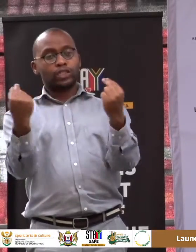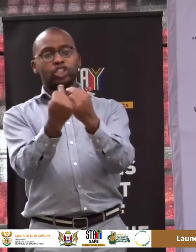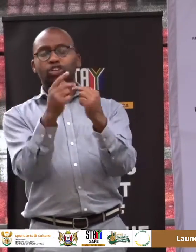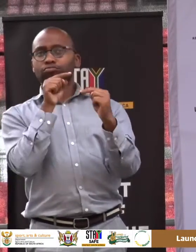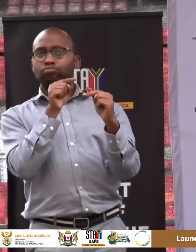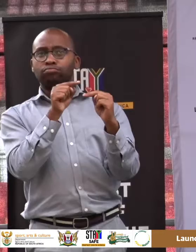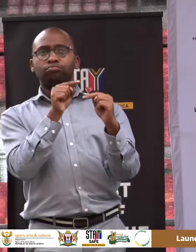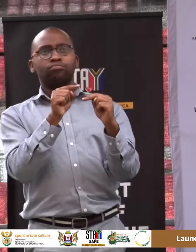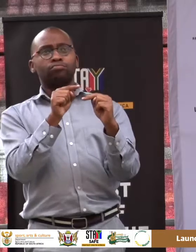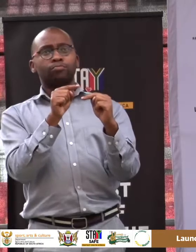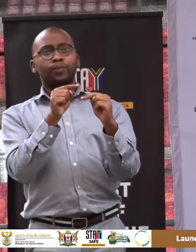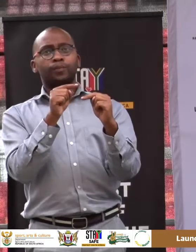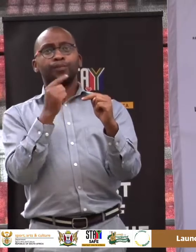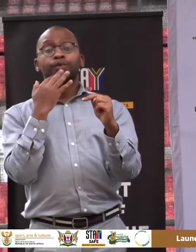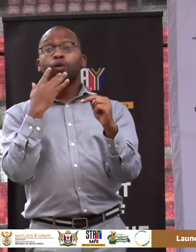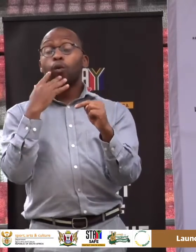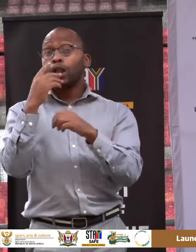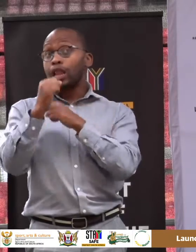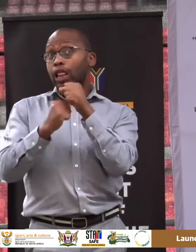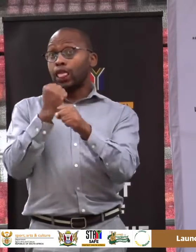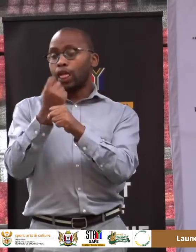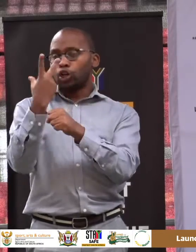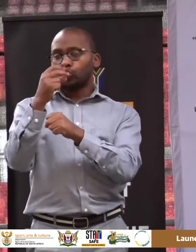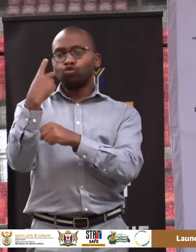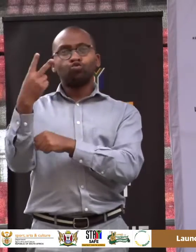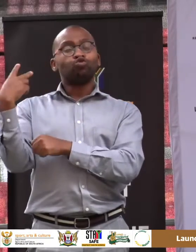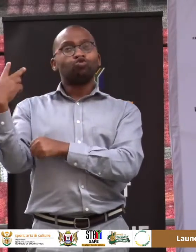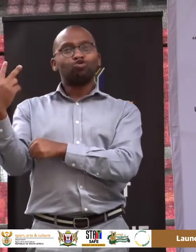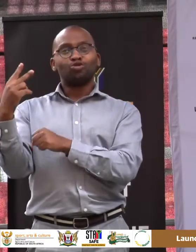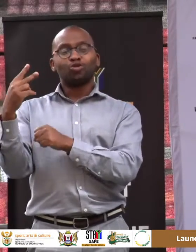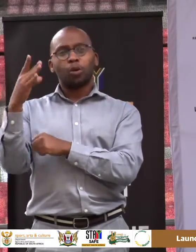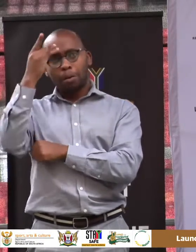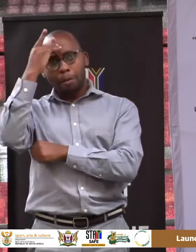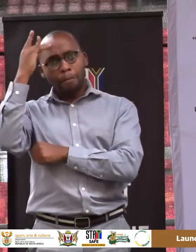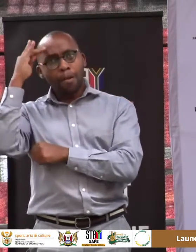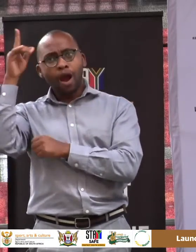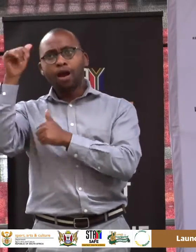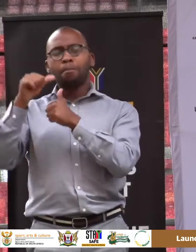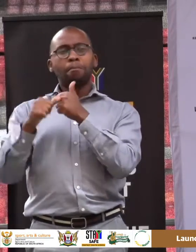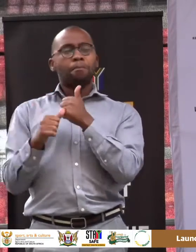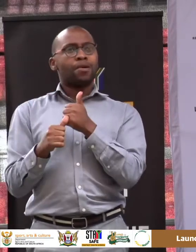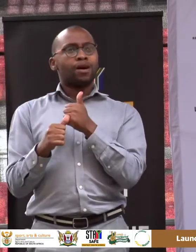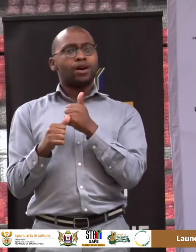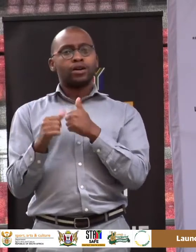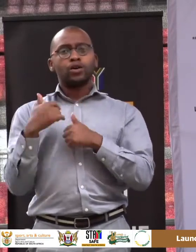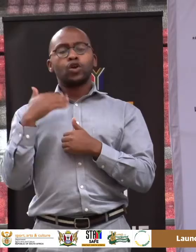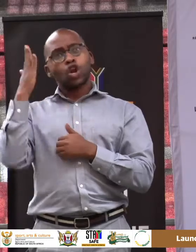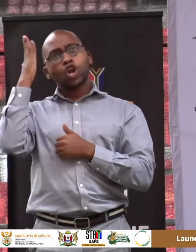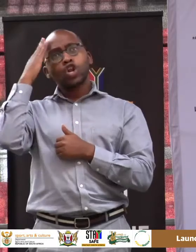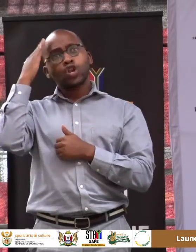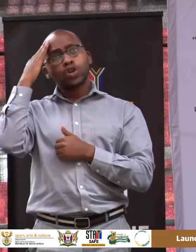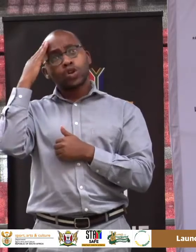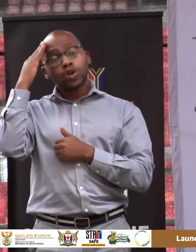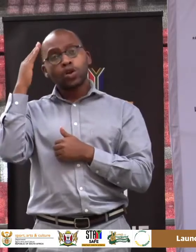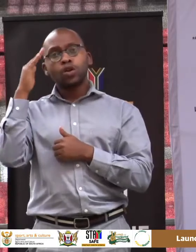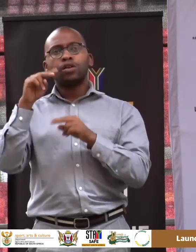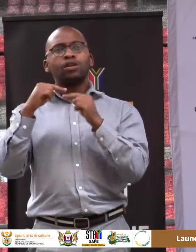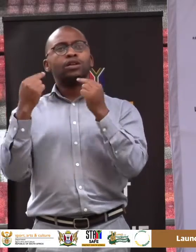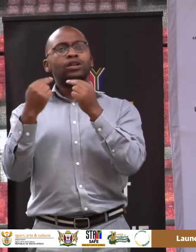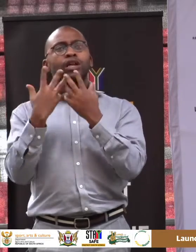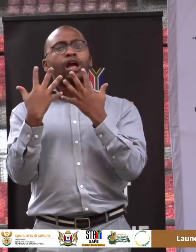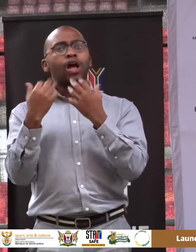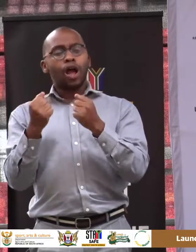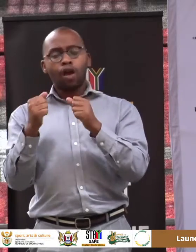that come March 2022, at least our country has what is called herd or population